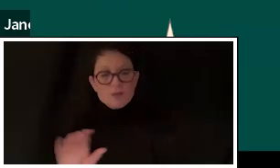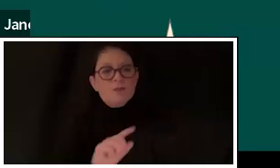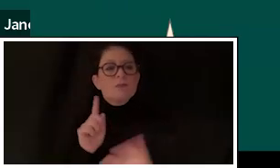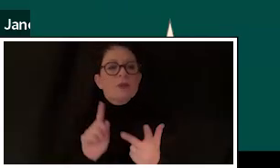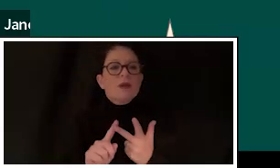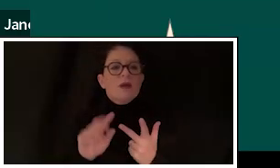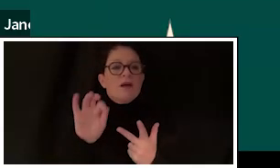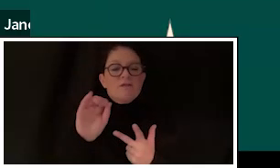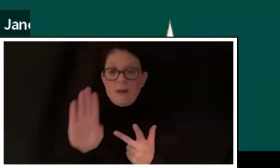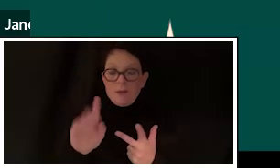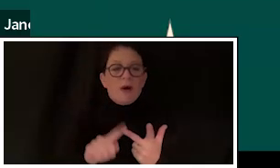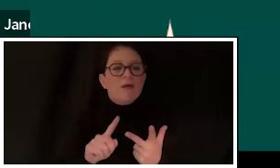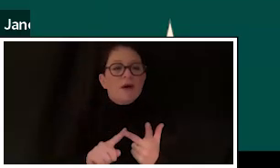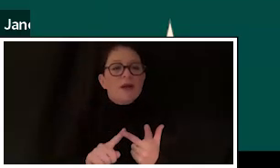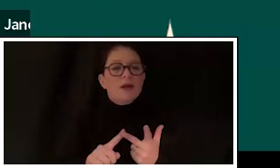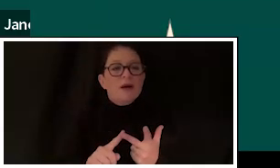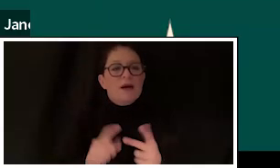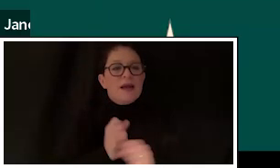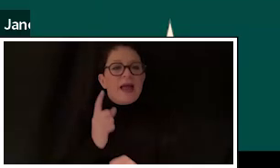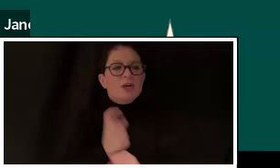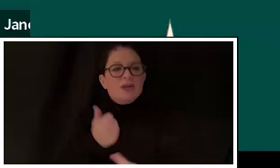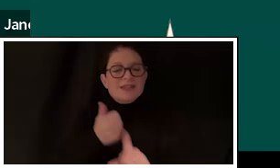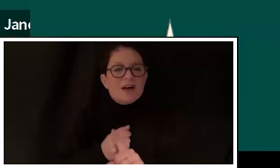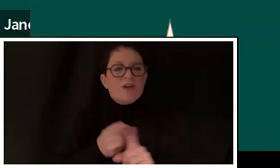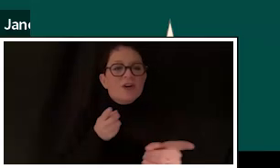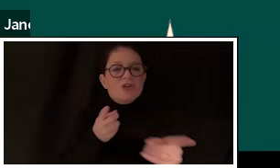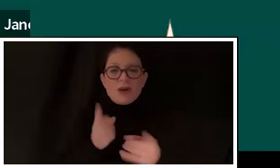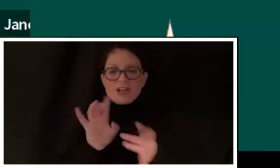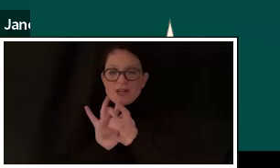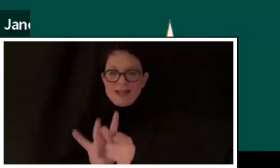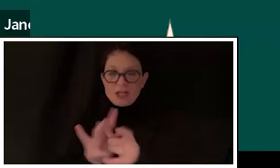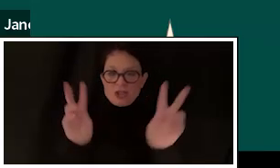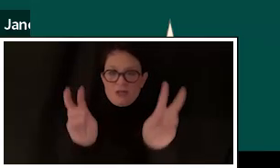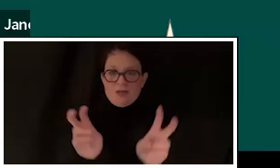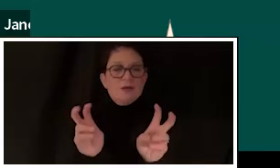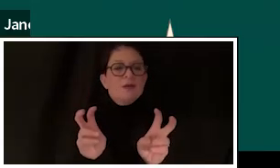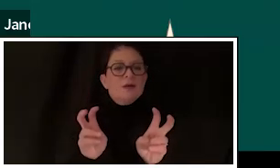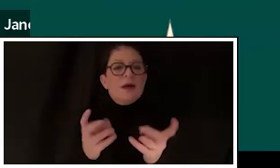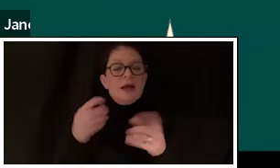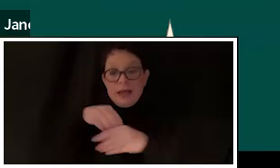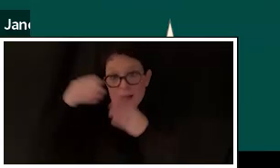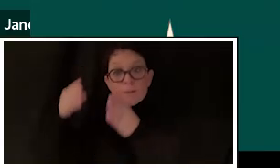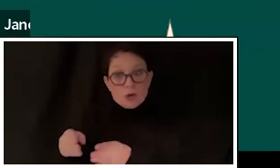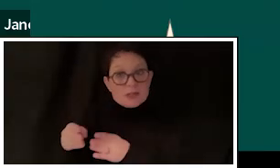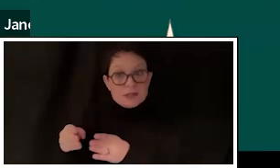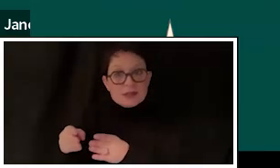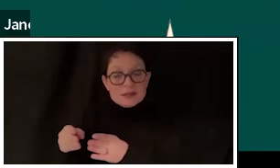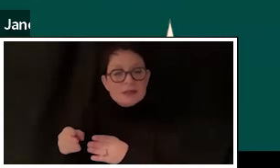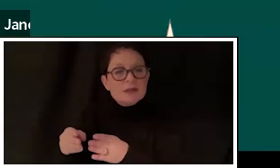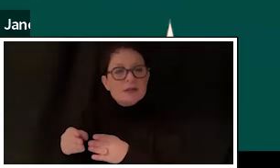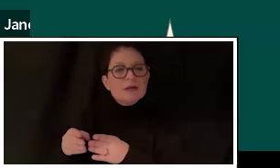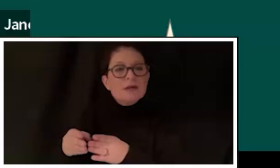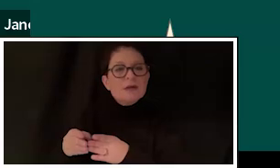in February, we'll have our annual self-direction connection, and that will be in person. And